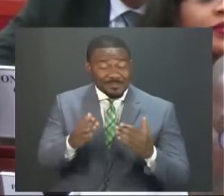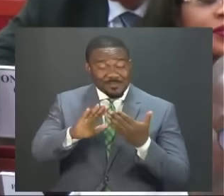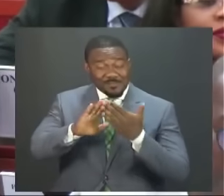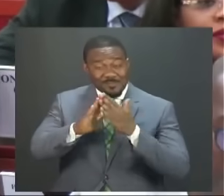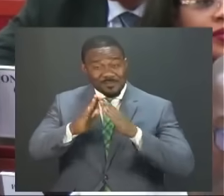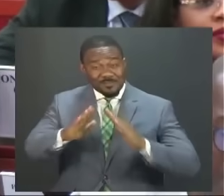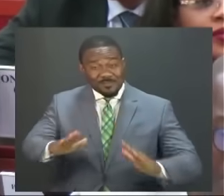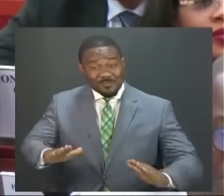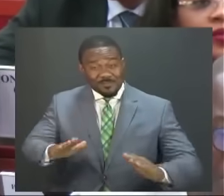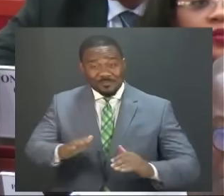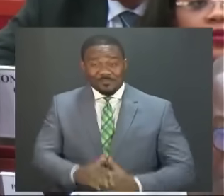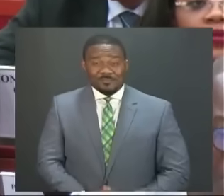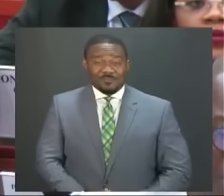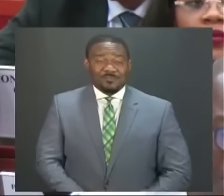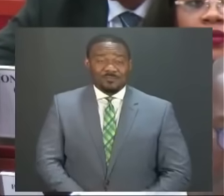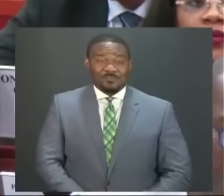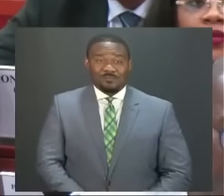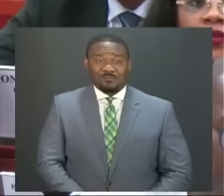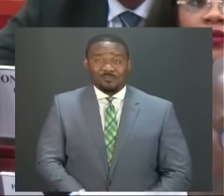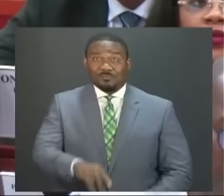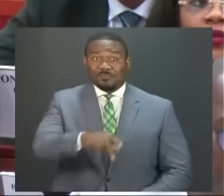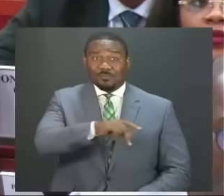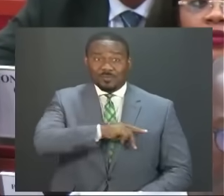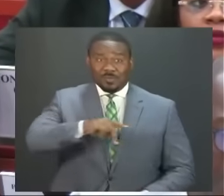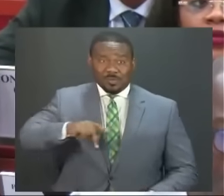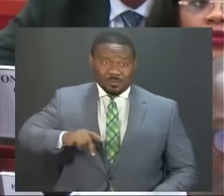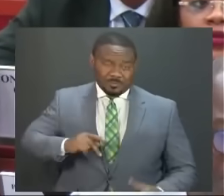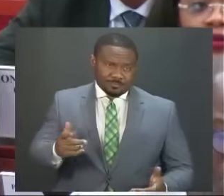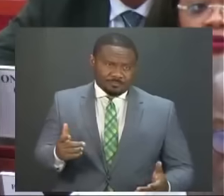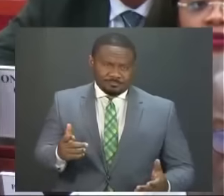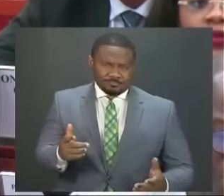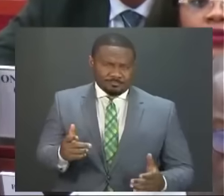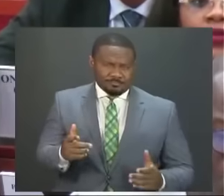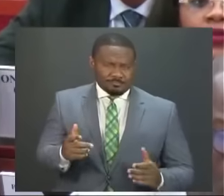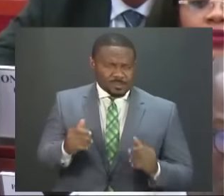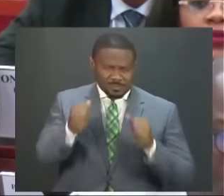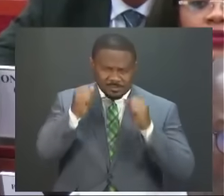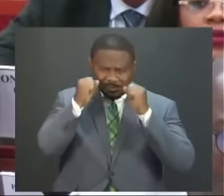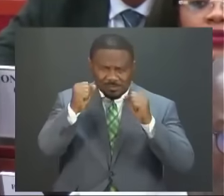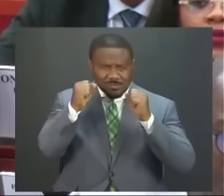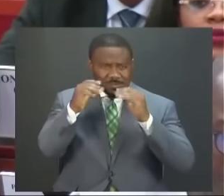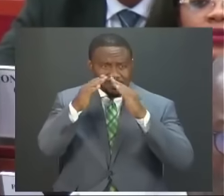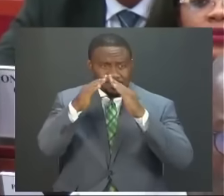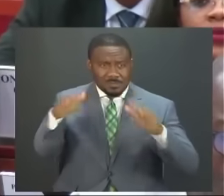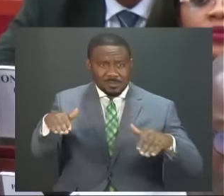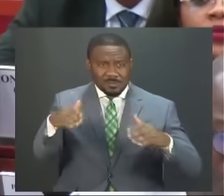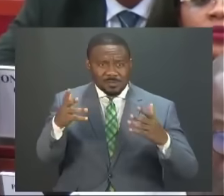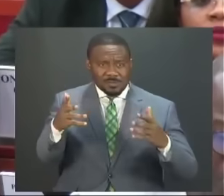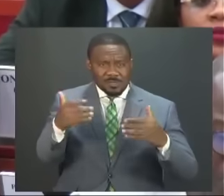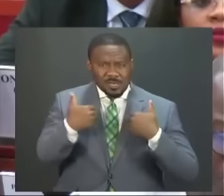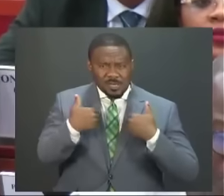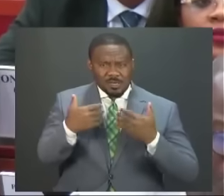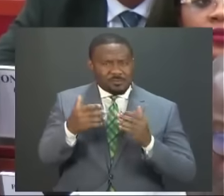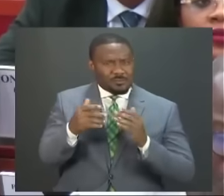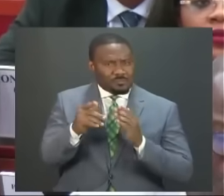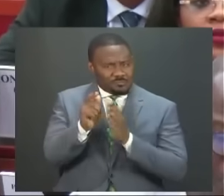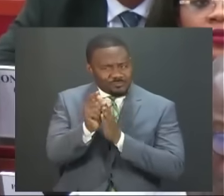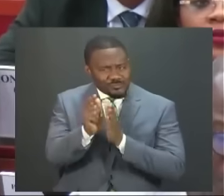Mr. Speaker, Parliament is a very serious house, governed by rules and